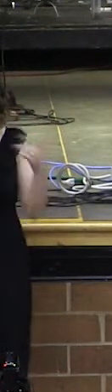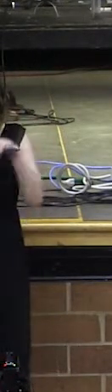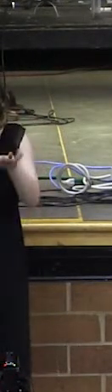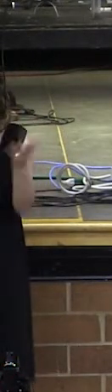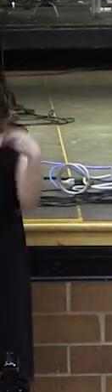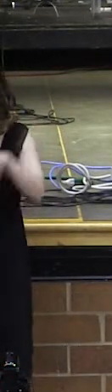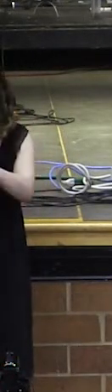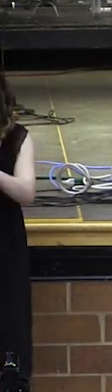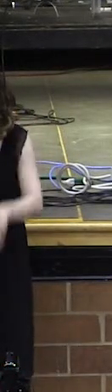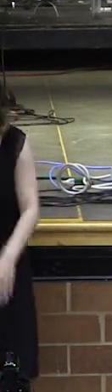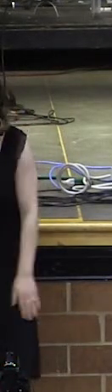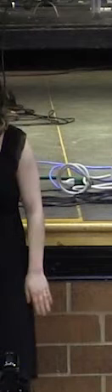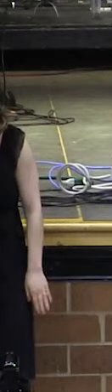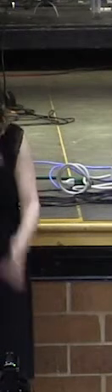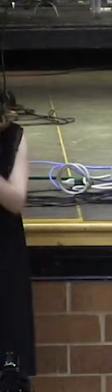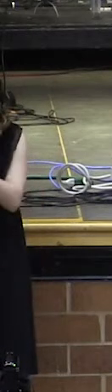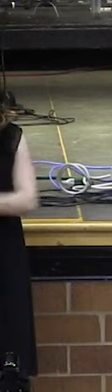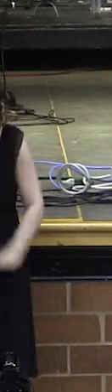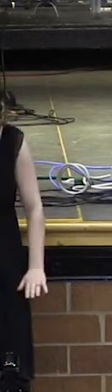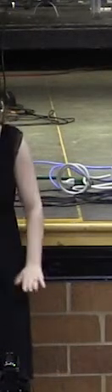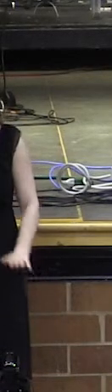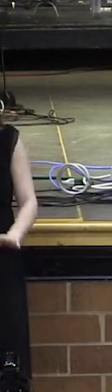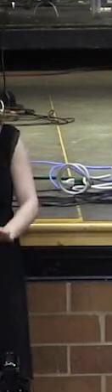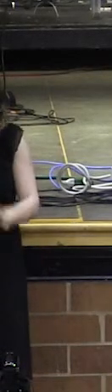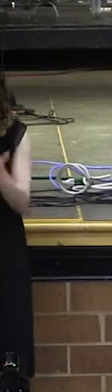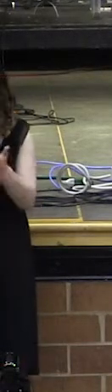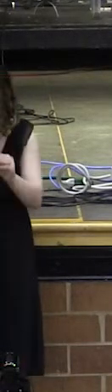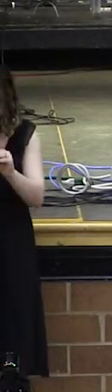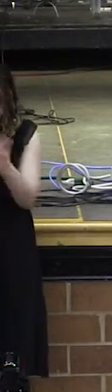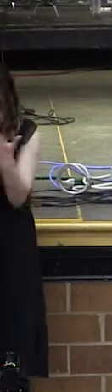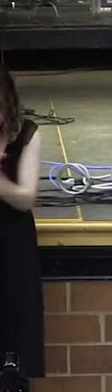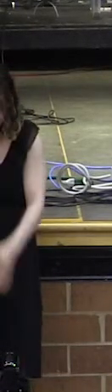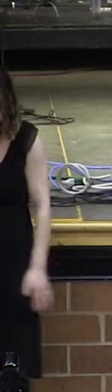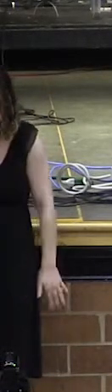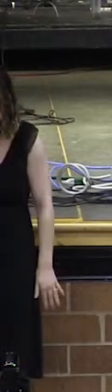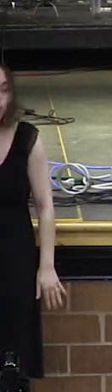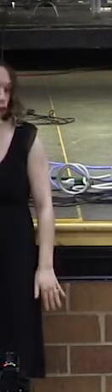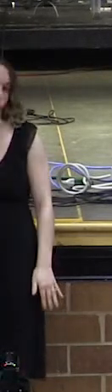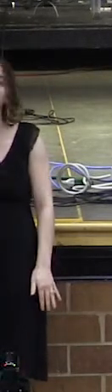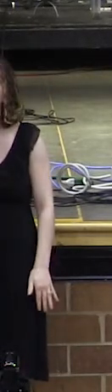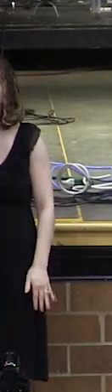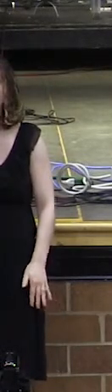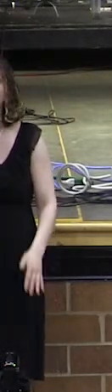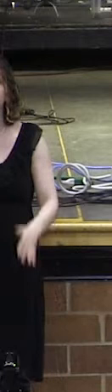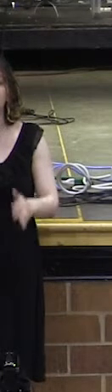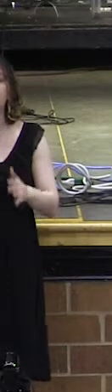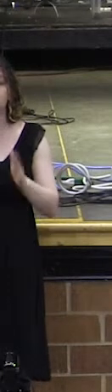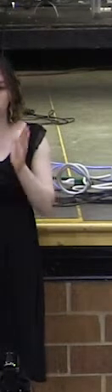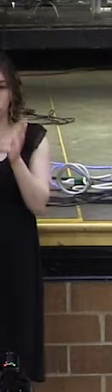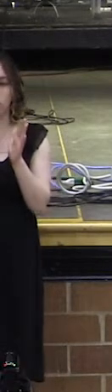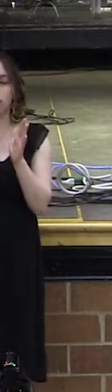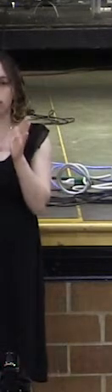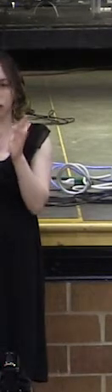or jealousy is there any vagueness in his communication okay but put on the Lord Jesus Christ and listen